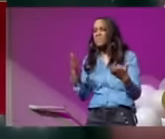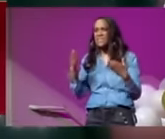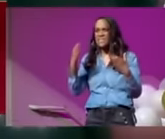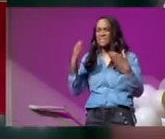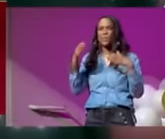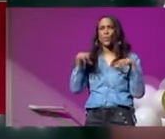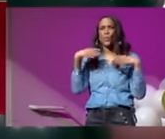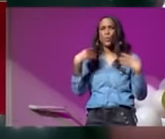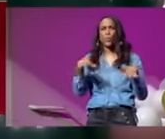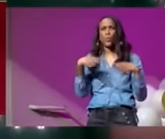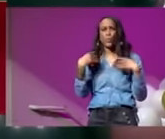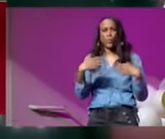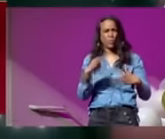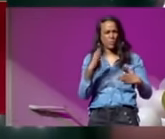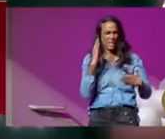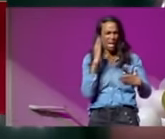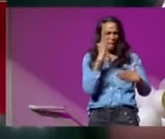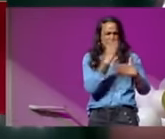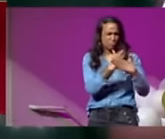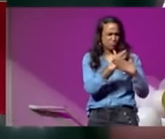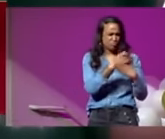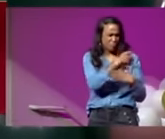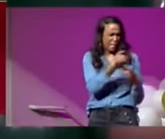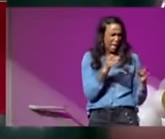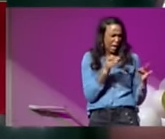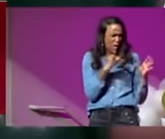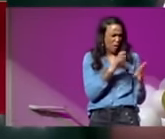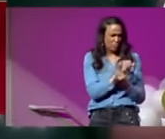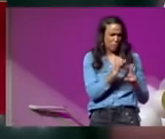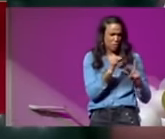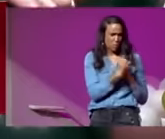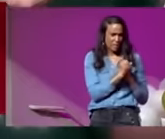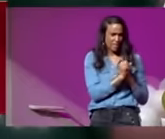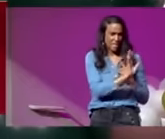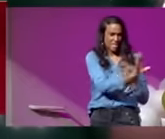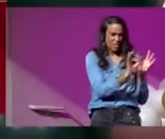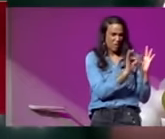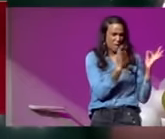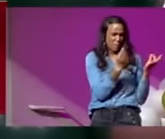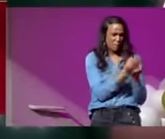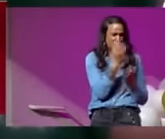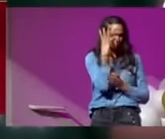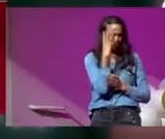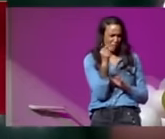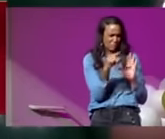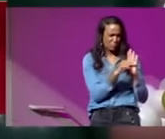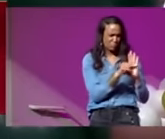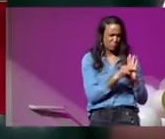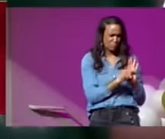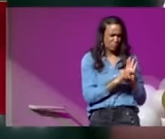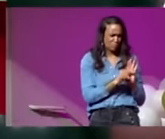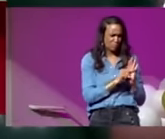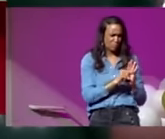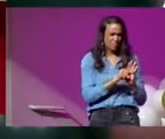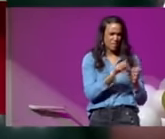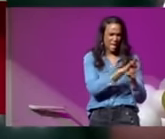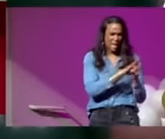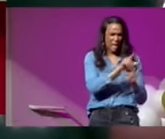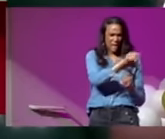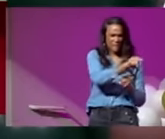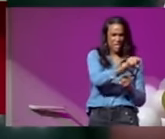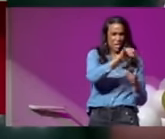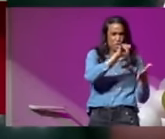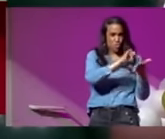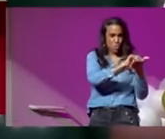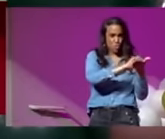heaven had interrupted the hell that he and his family had experienced. He lives in Syracuse,